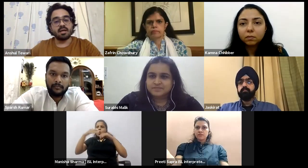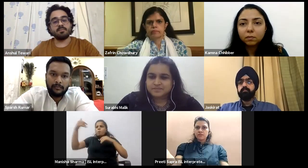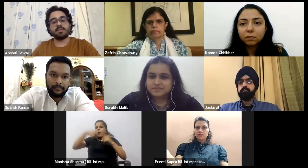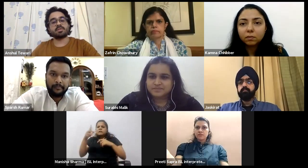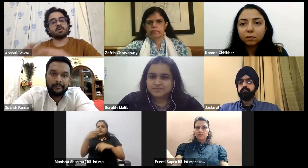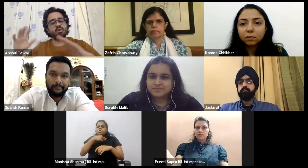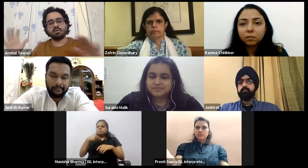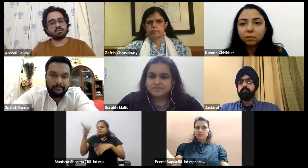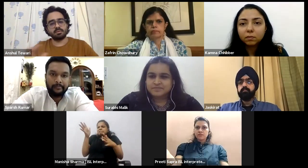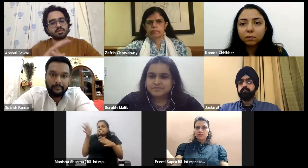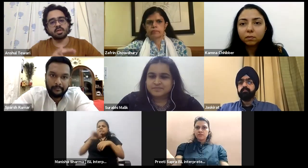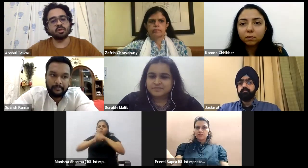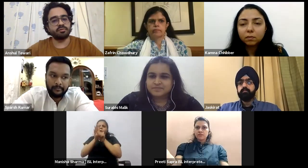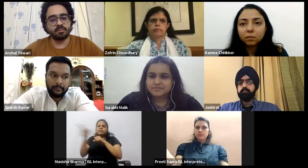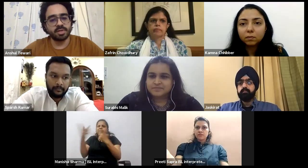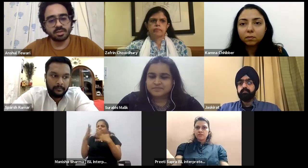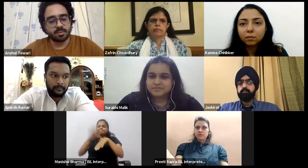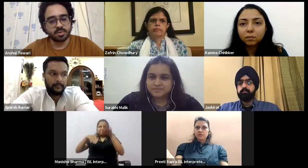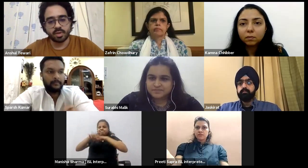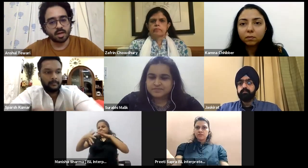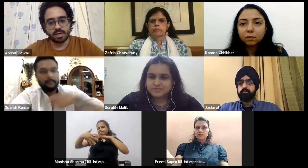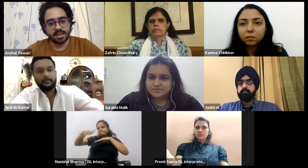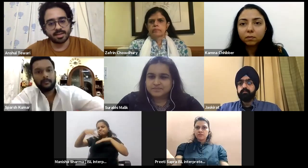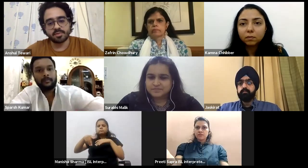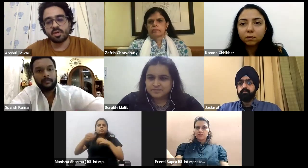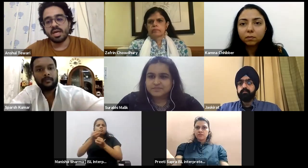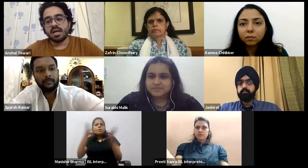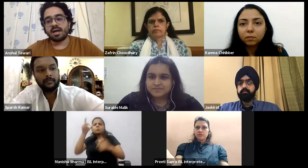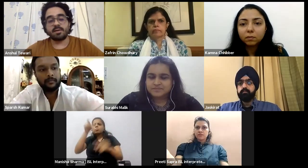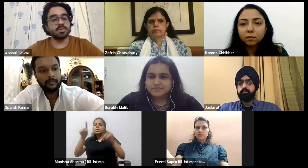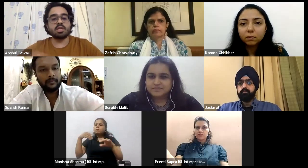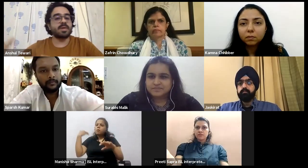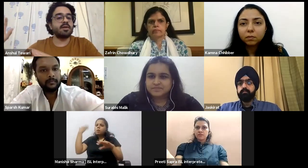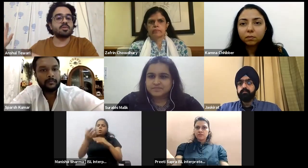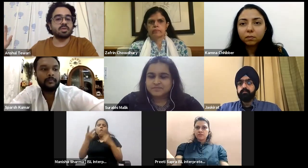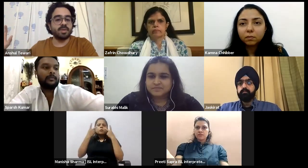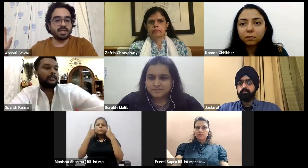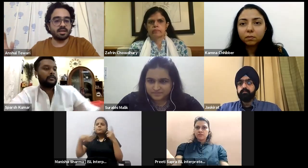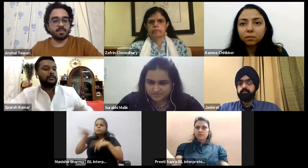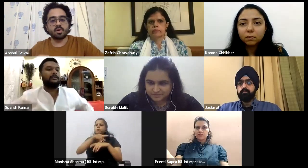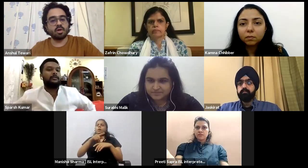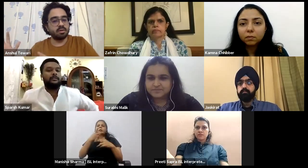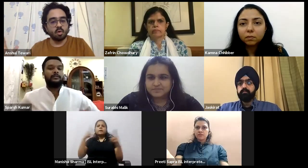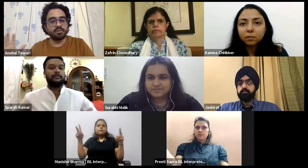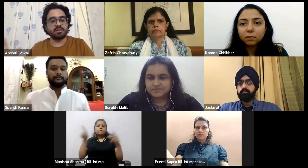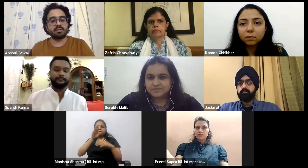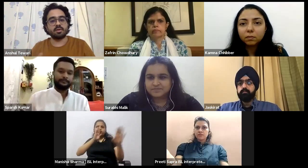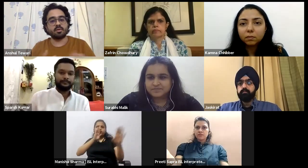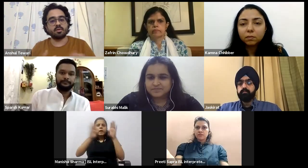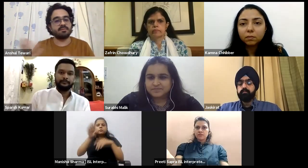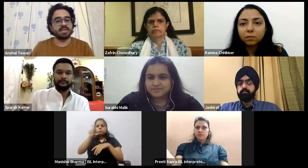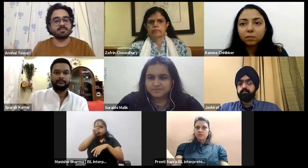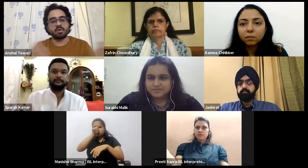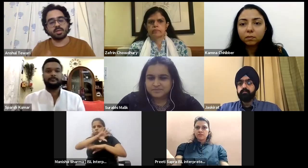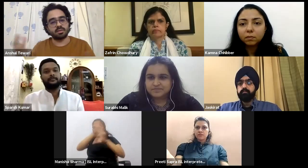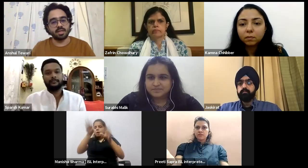forth. There was a whole sleuth of information that was going around at that time. So and it was all spreading on social media. It was all over